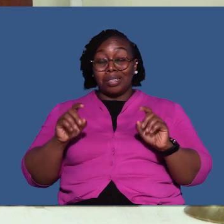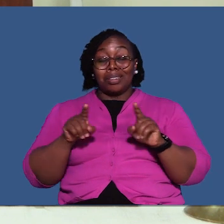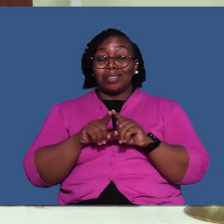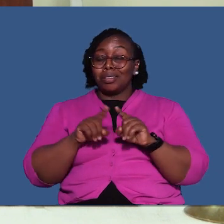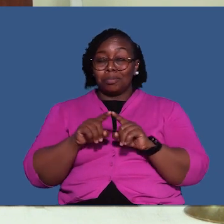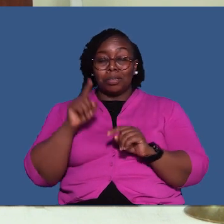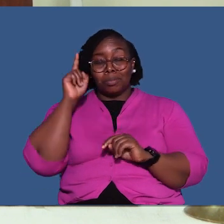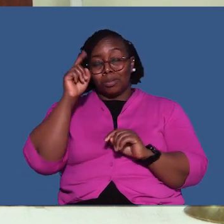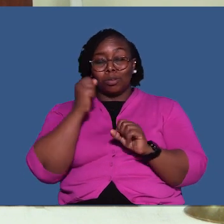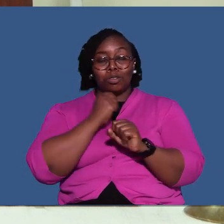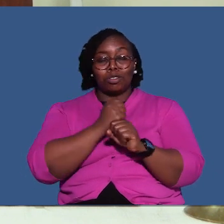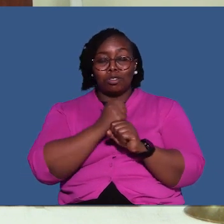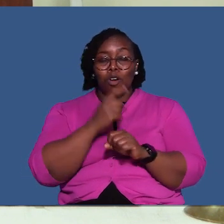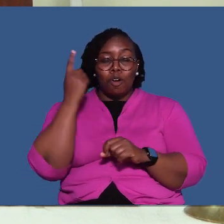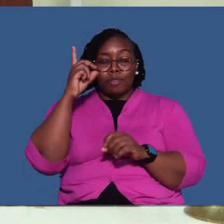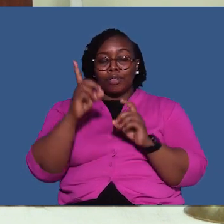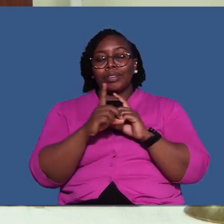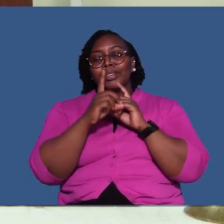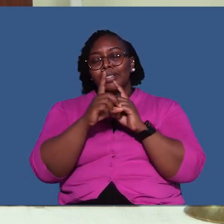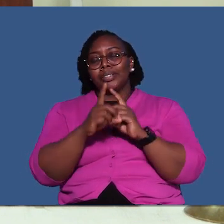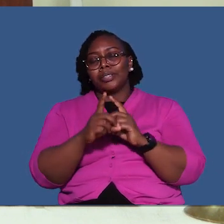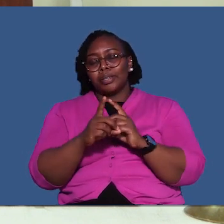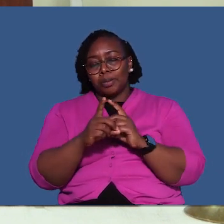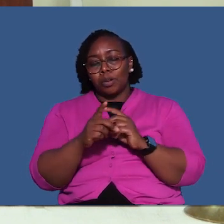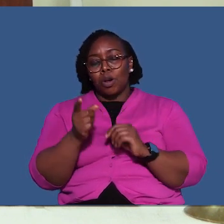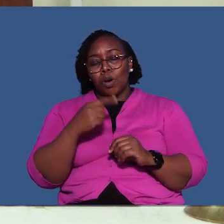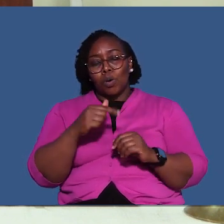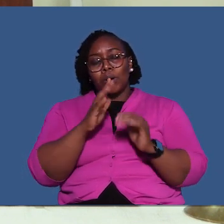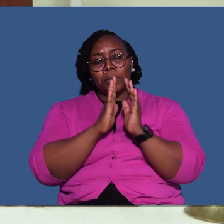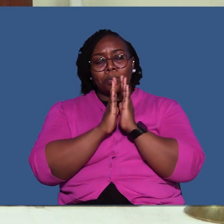the disciples and all those that were gathered, it is our prayer